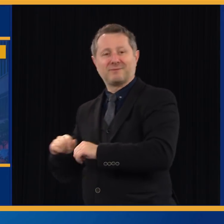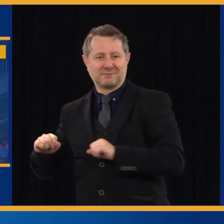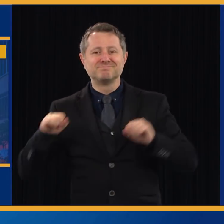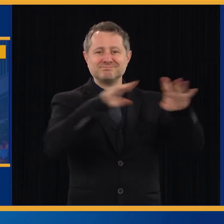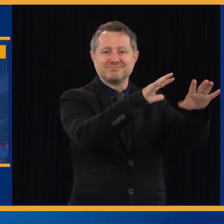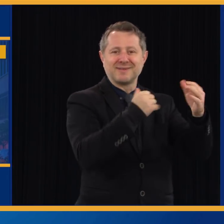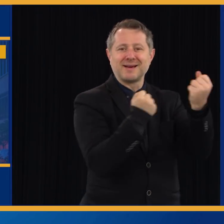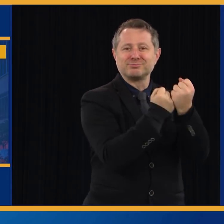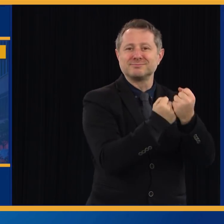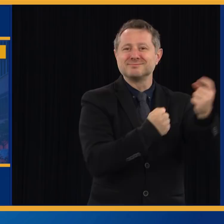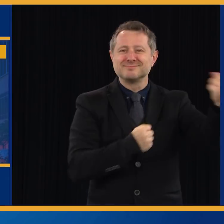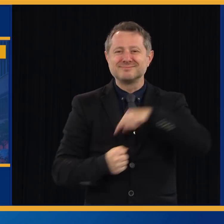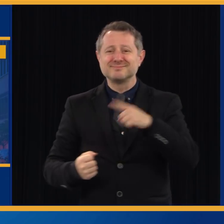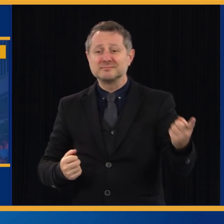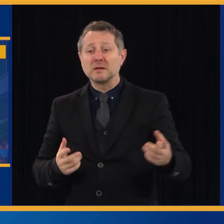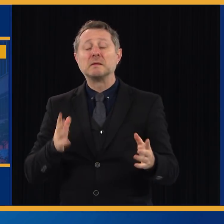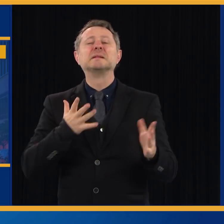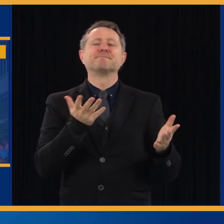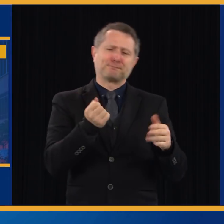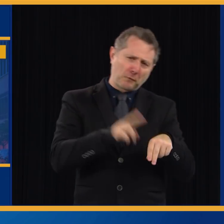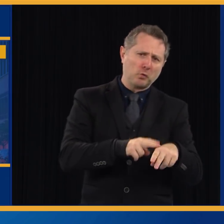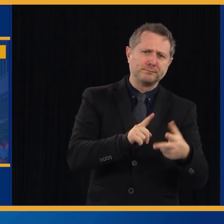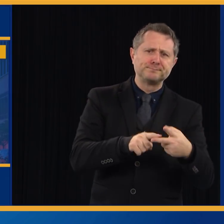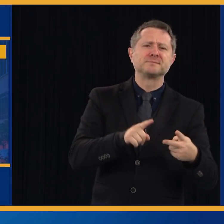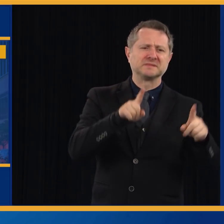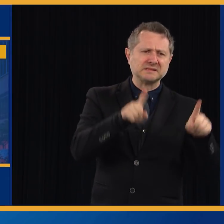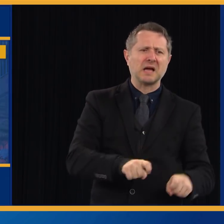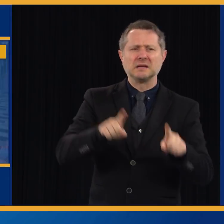of it is testing. I know it's